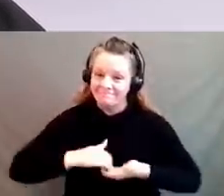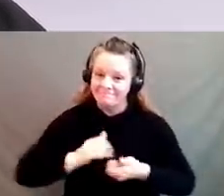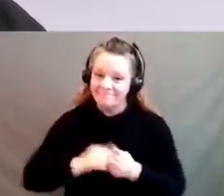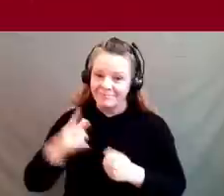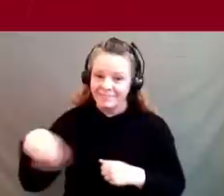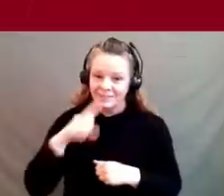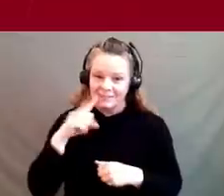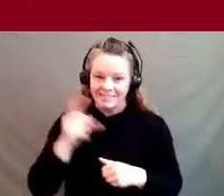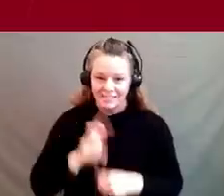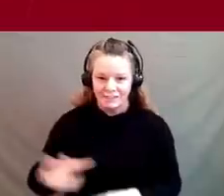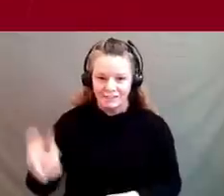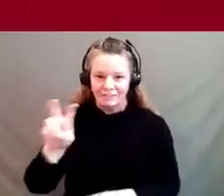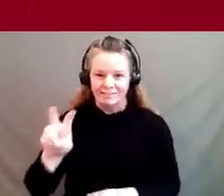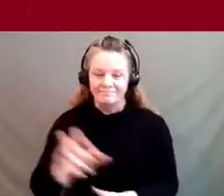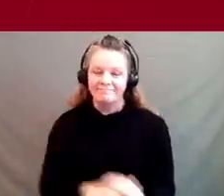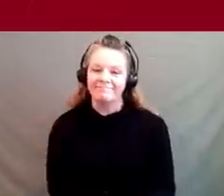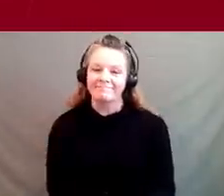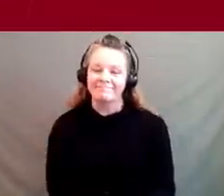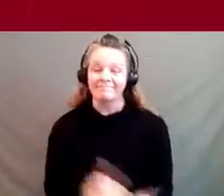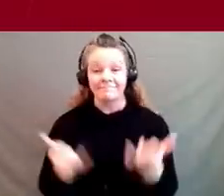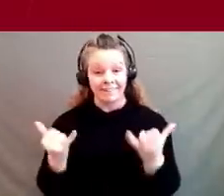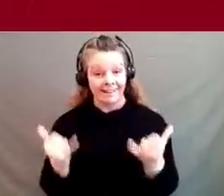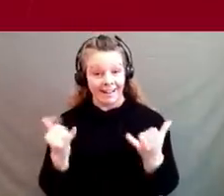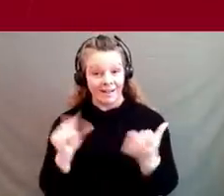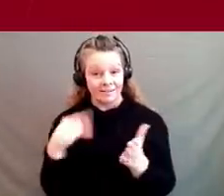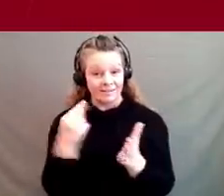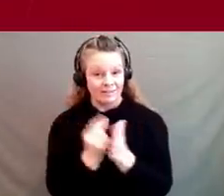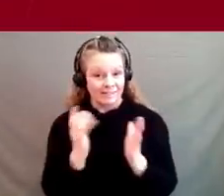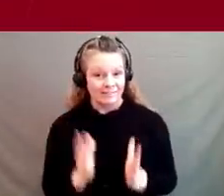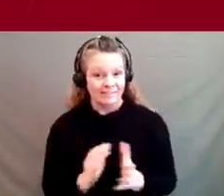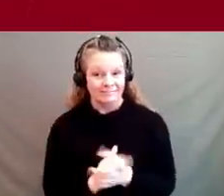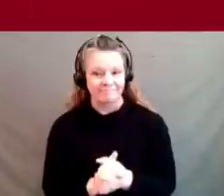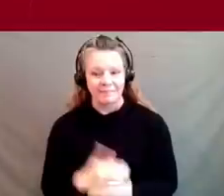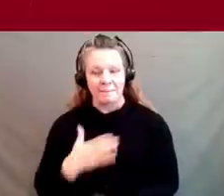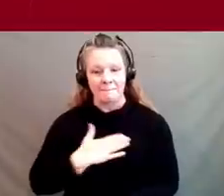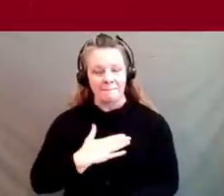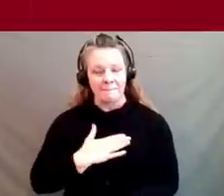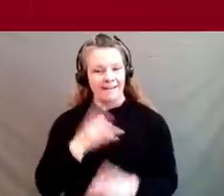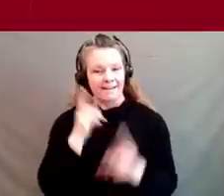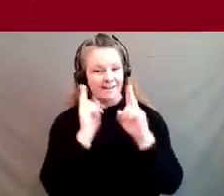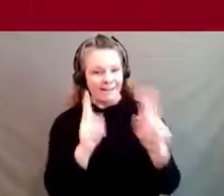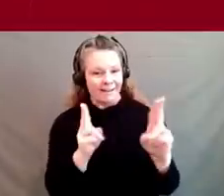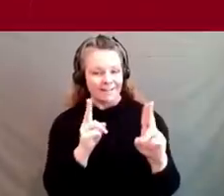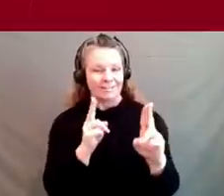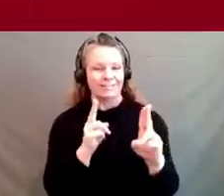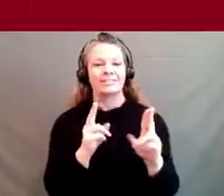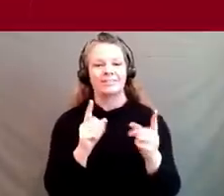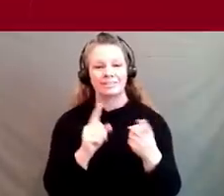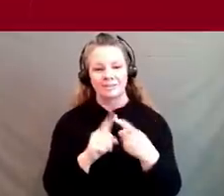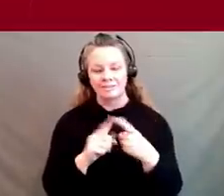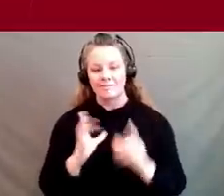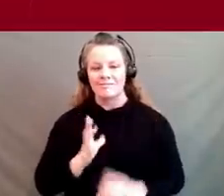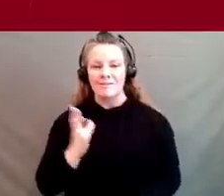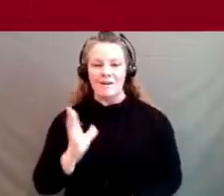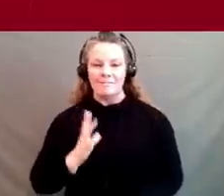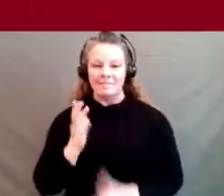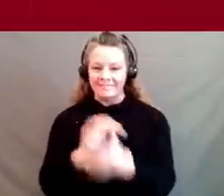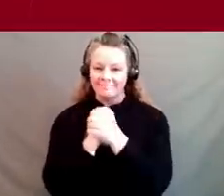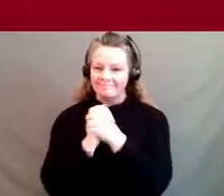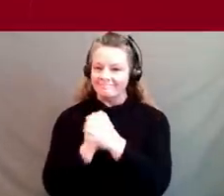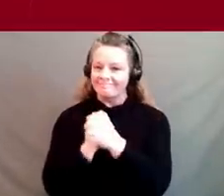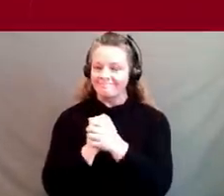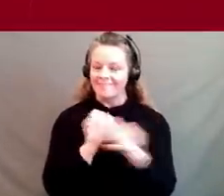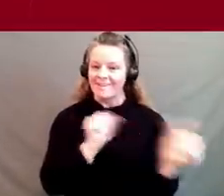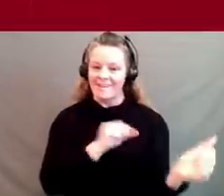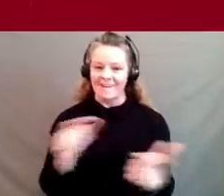journey. And now, graduates, it is my distinct honor and privilege to formally congratulate you on